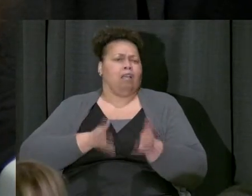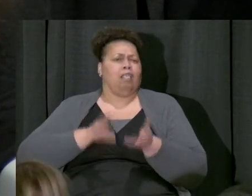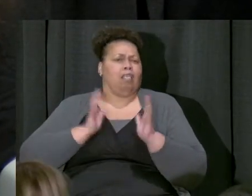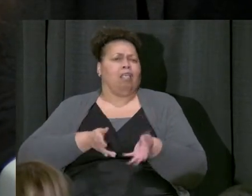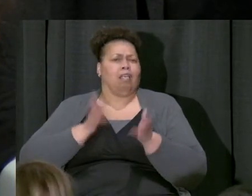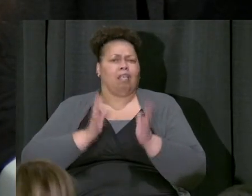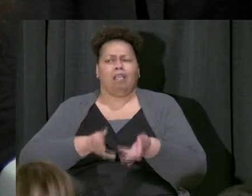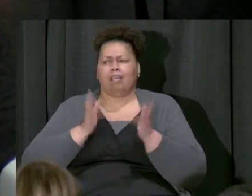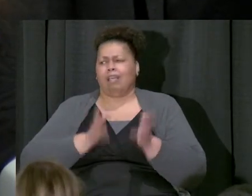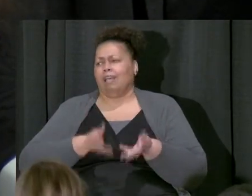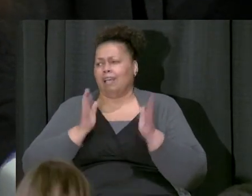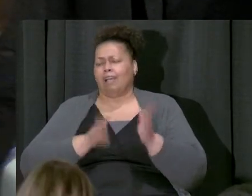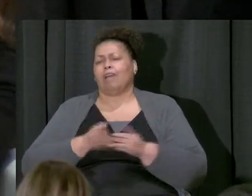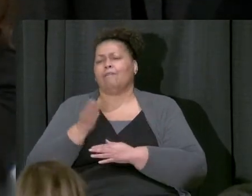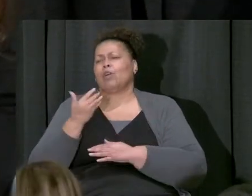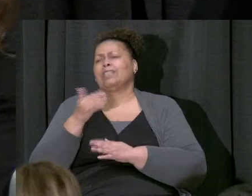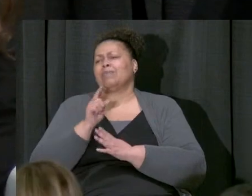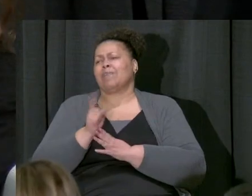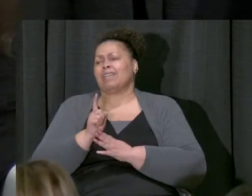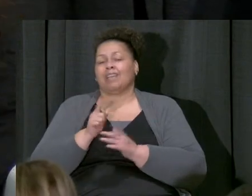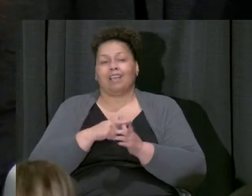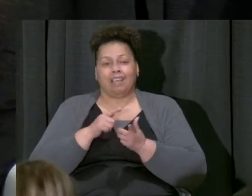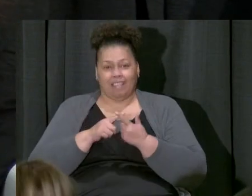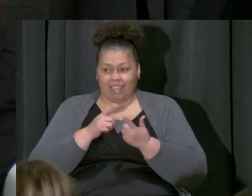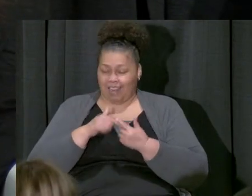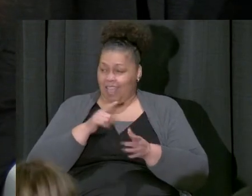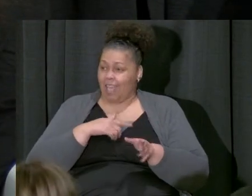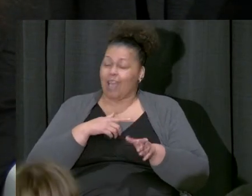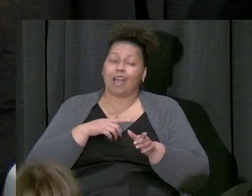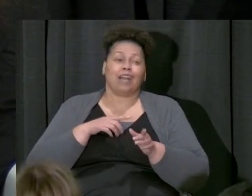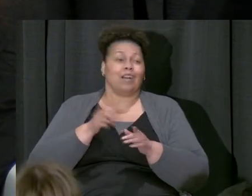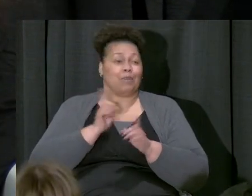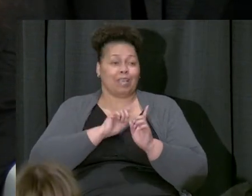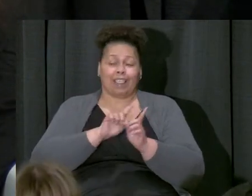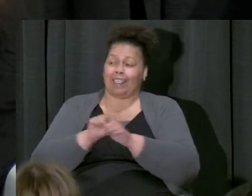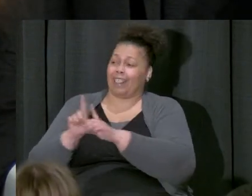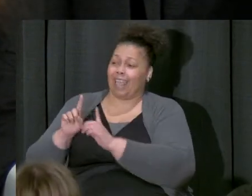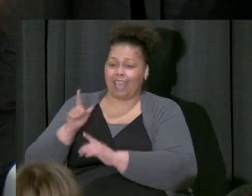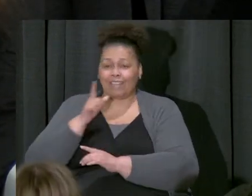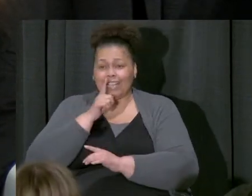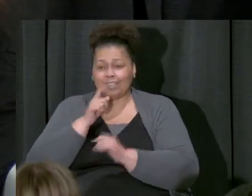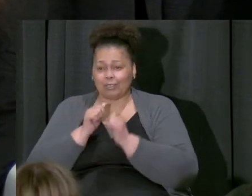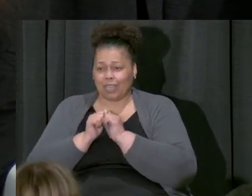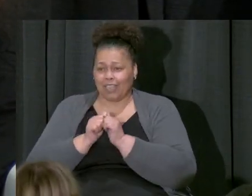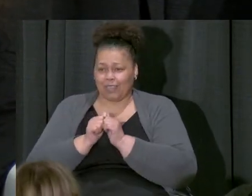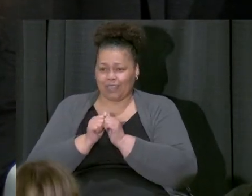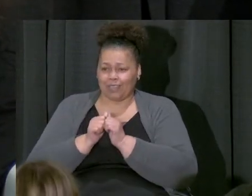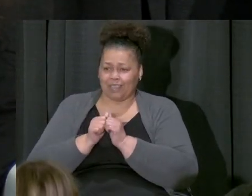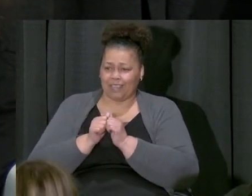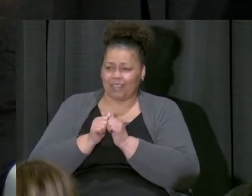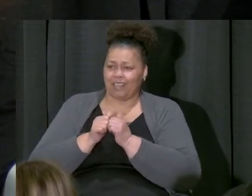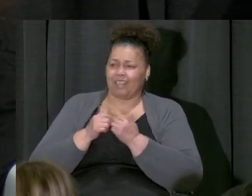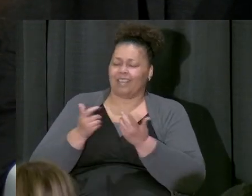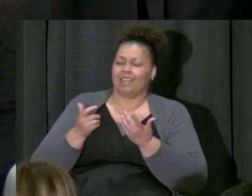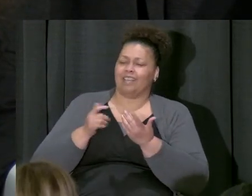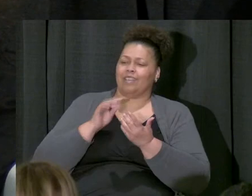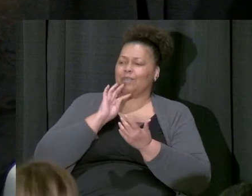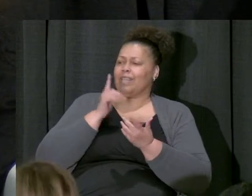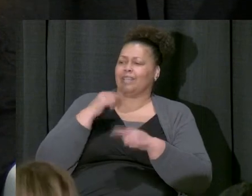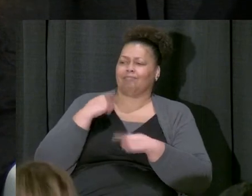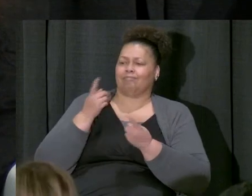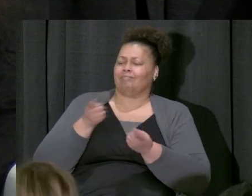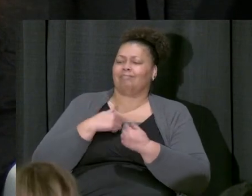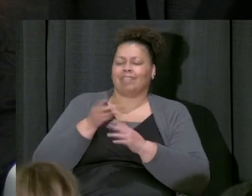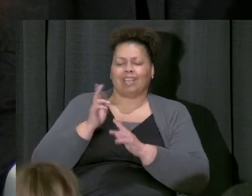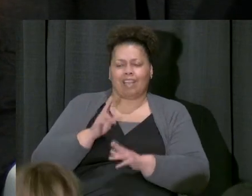good 40-minute conversation, and then ended up going off and having lunch together. So, yeah, it's really been an